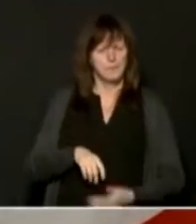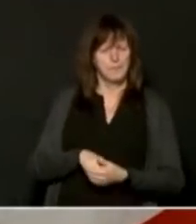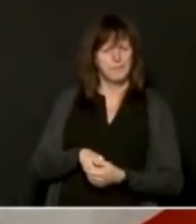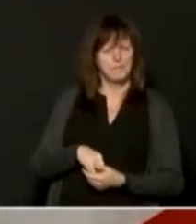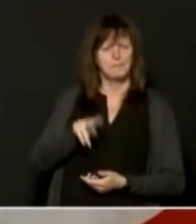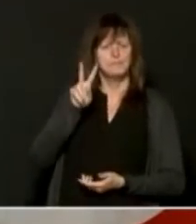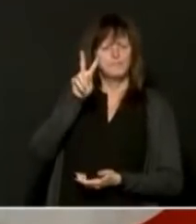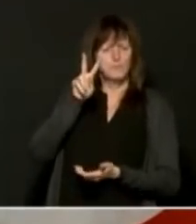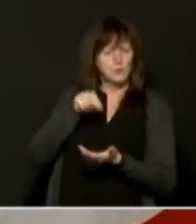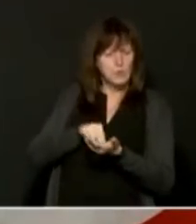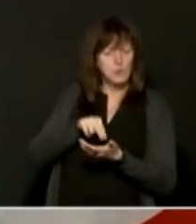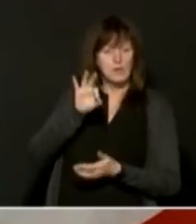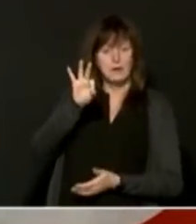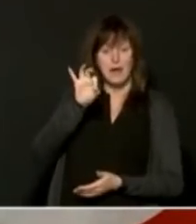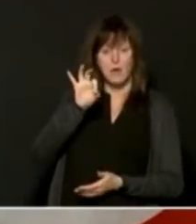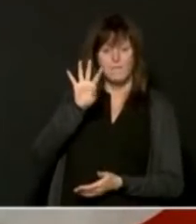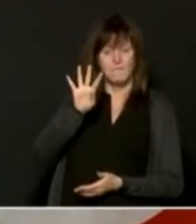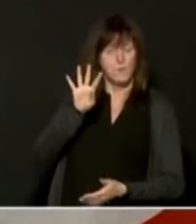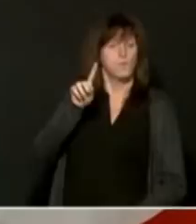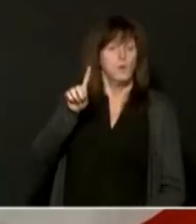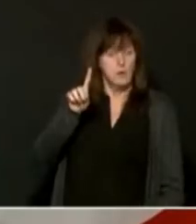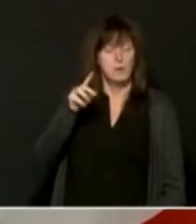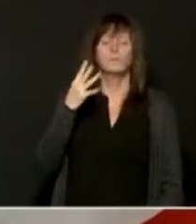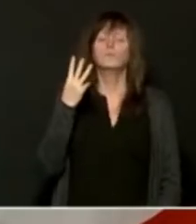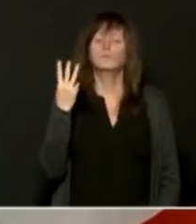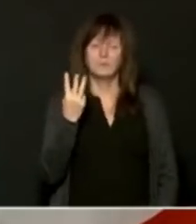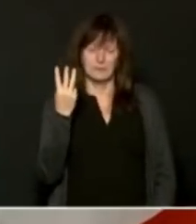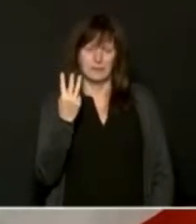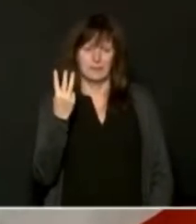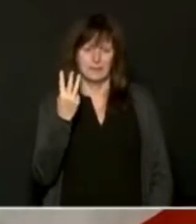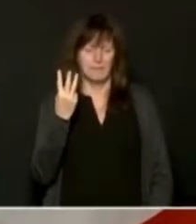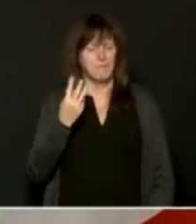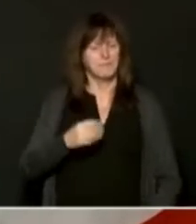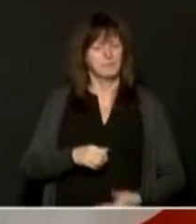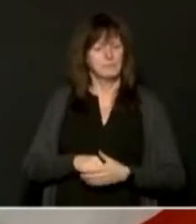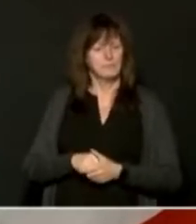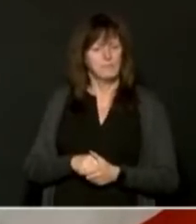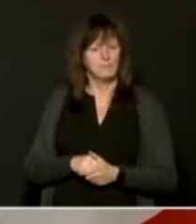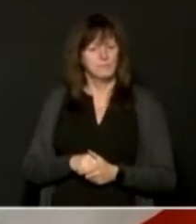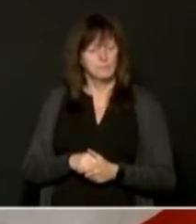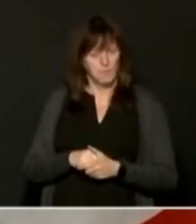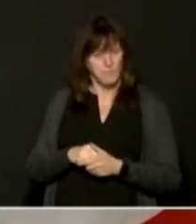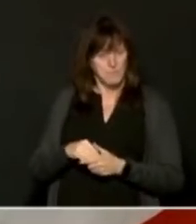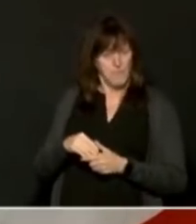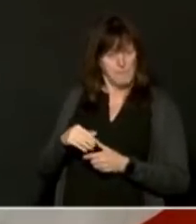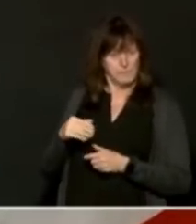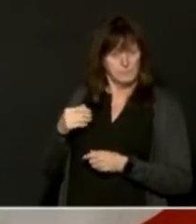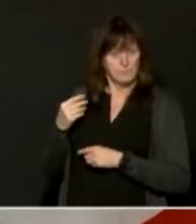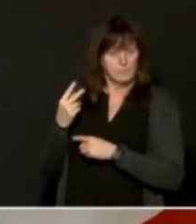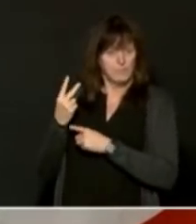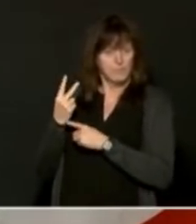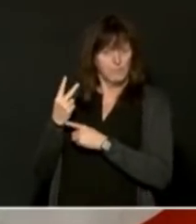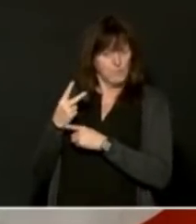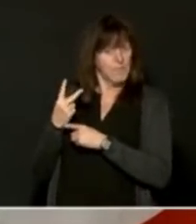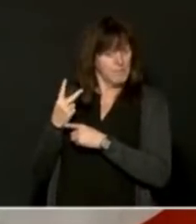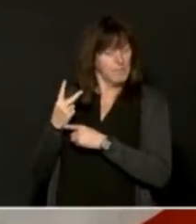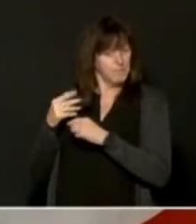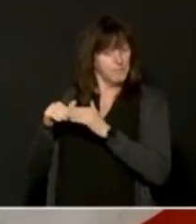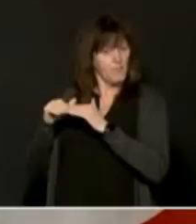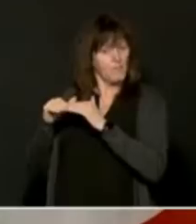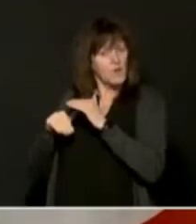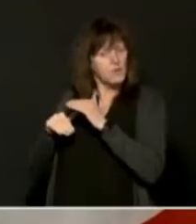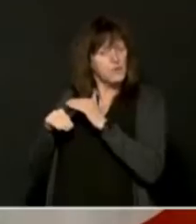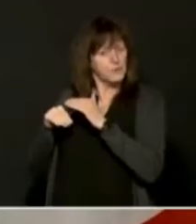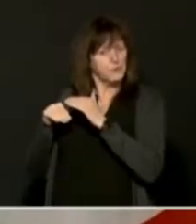2,941 on Wednesday, and after those 2 days that were below 3,000, today we're